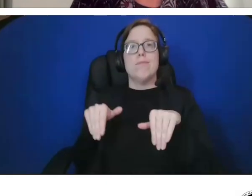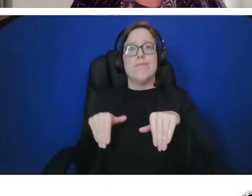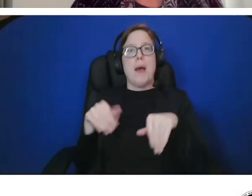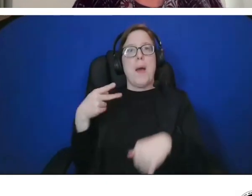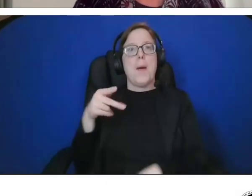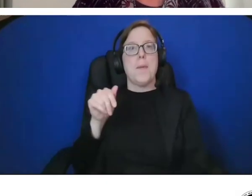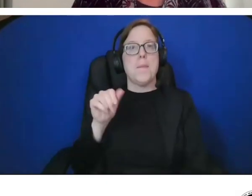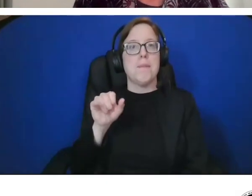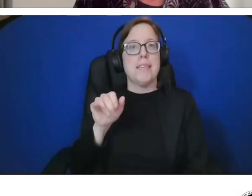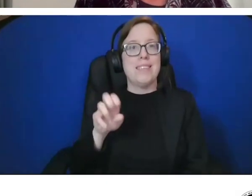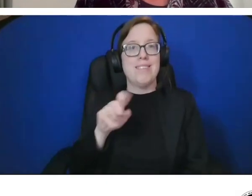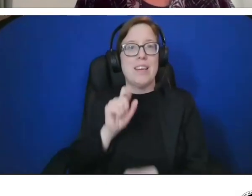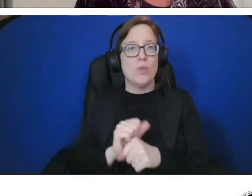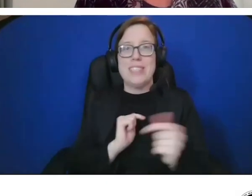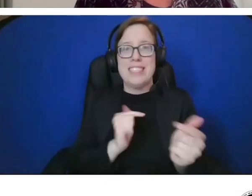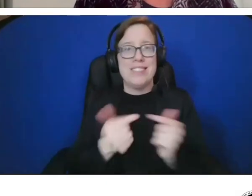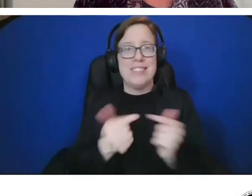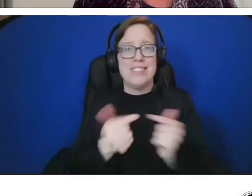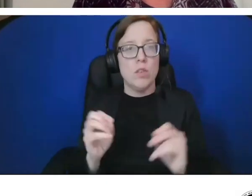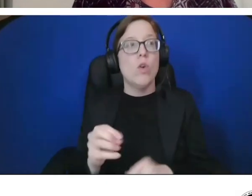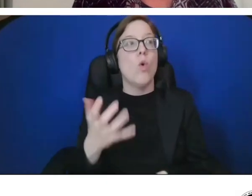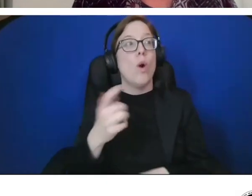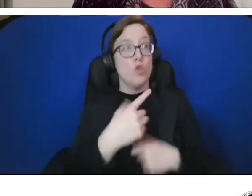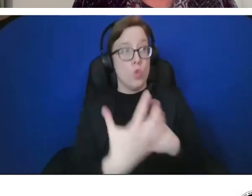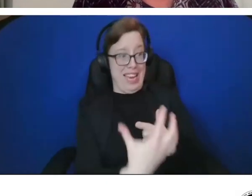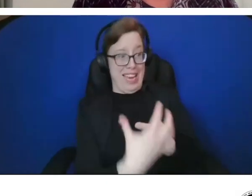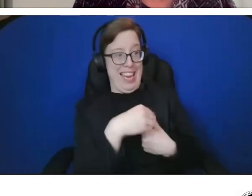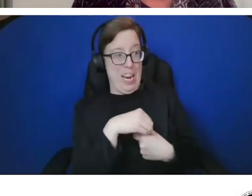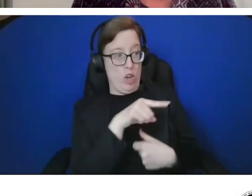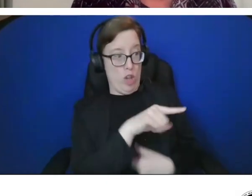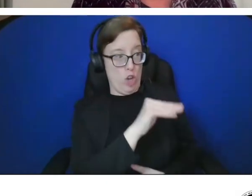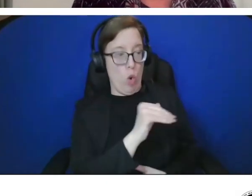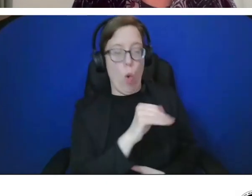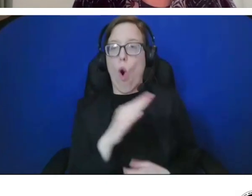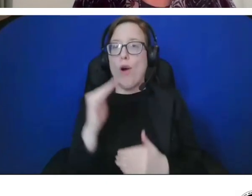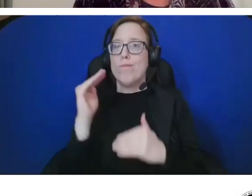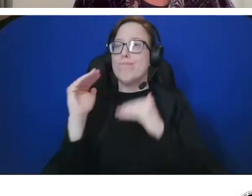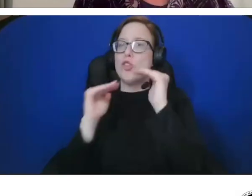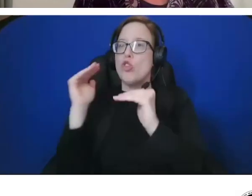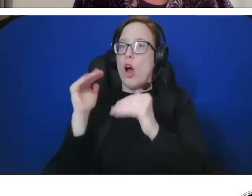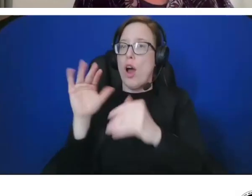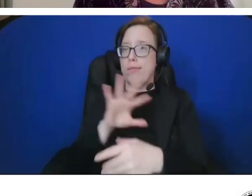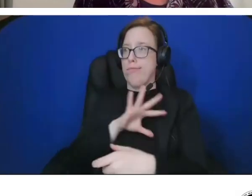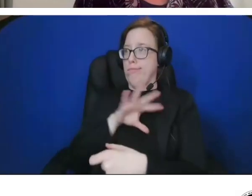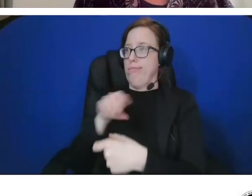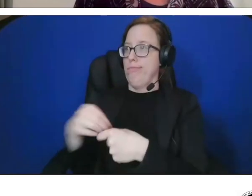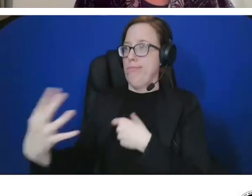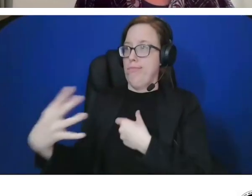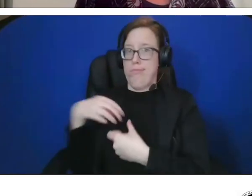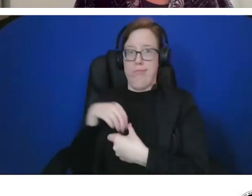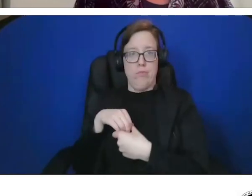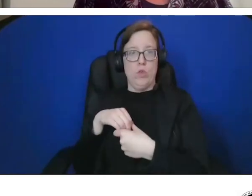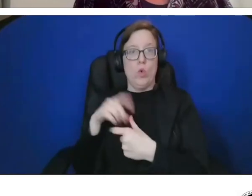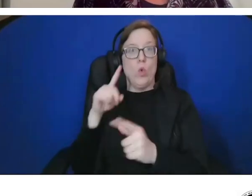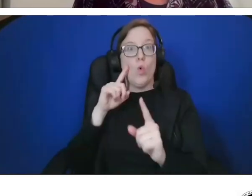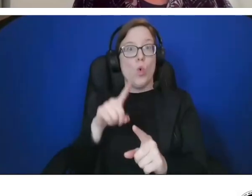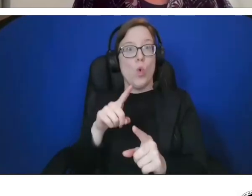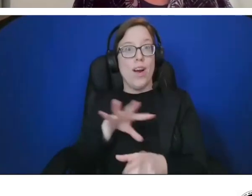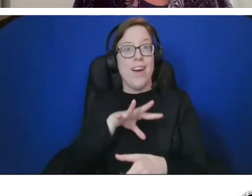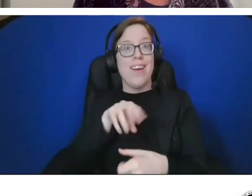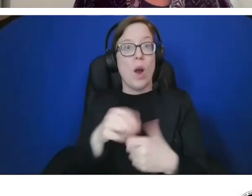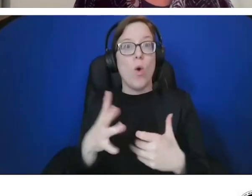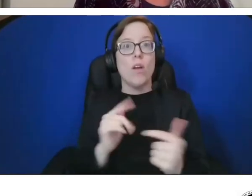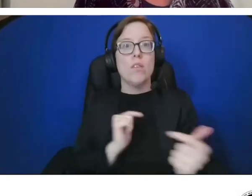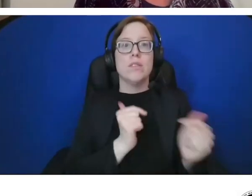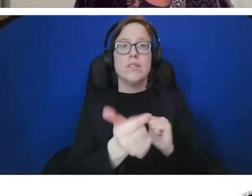passive kind of experience. You want to engage the child or adult who you're sharing this reading experience with to engage